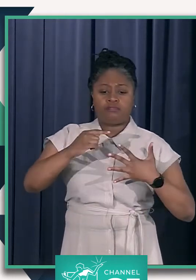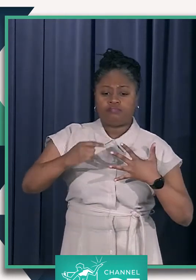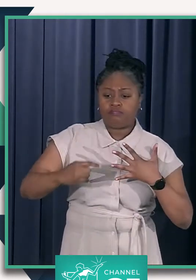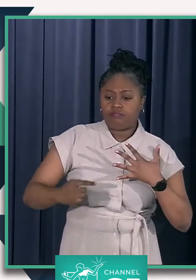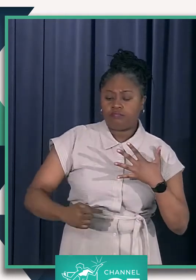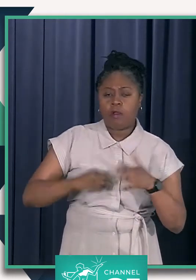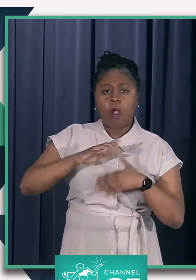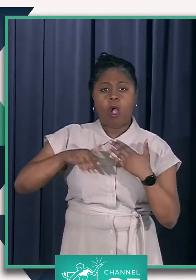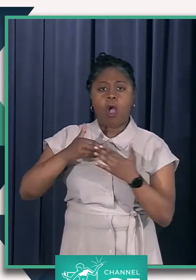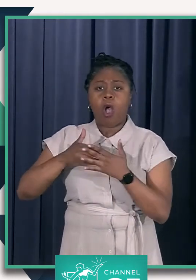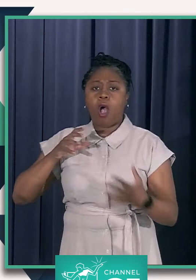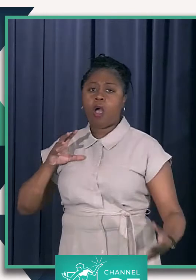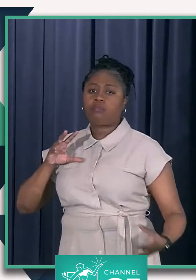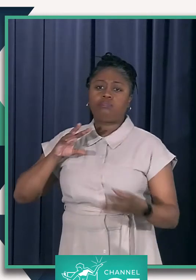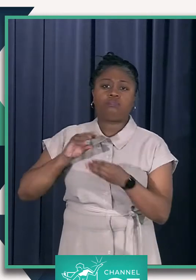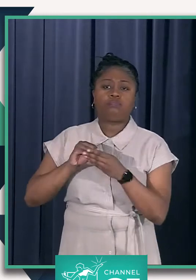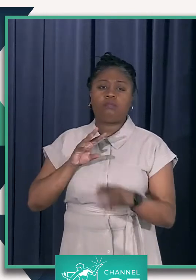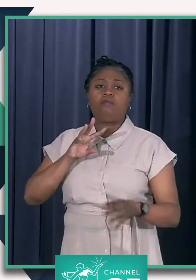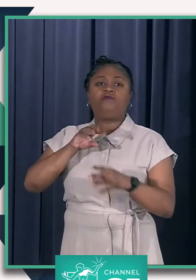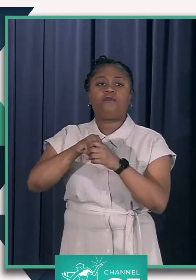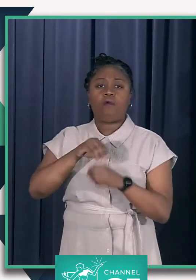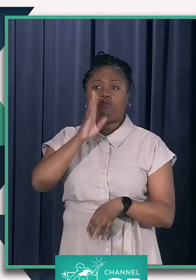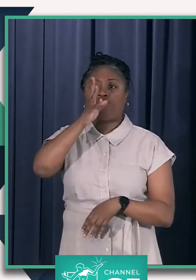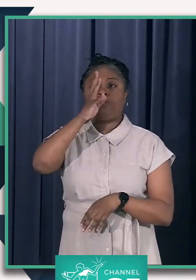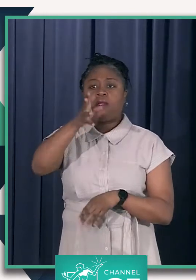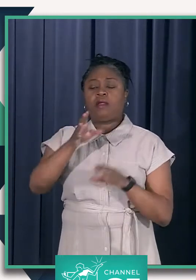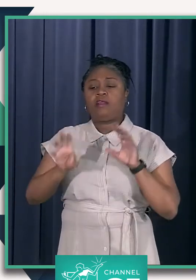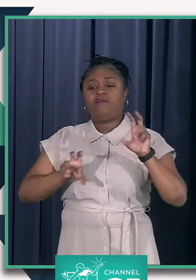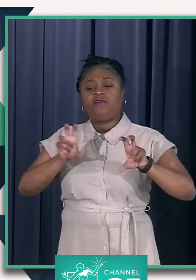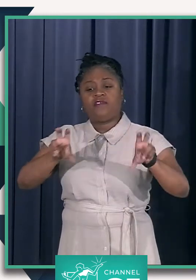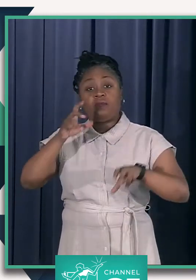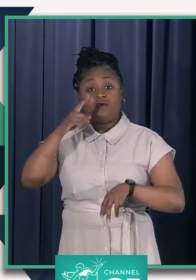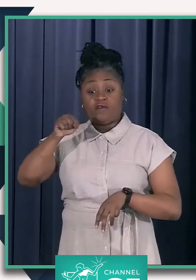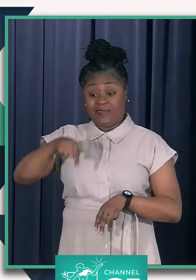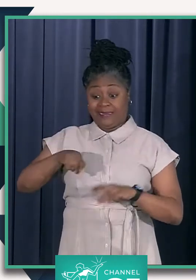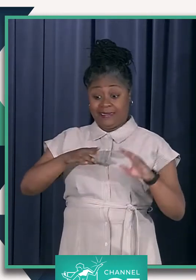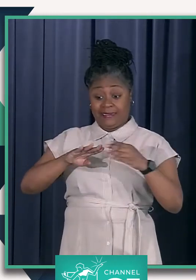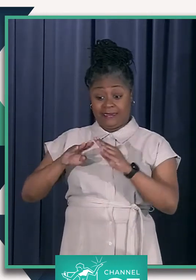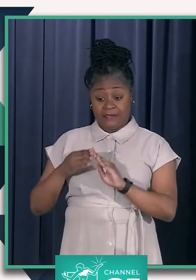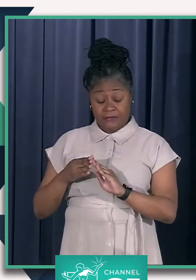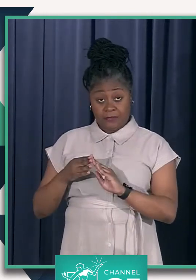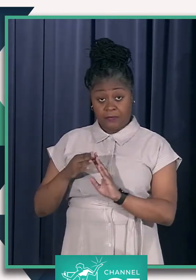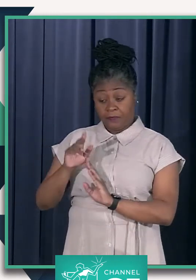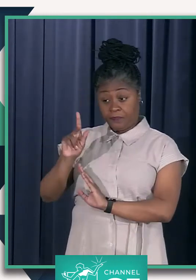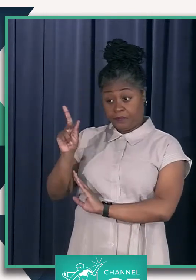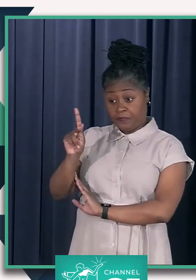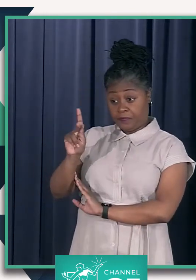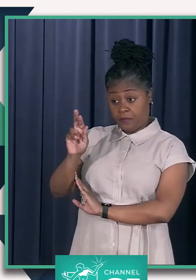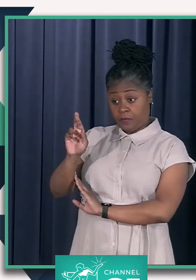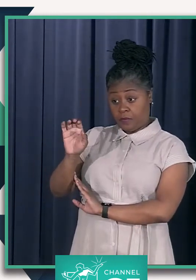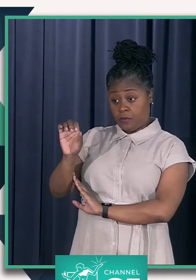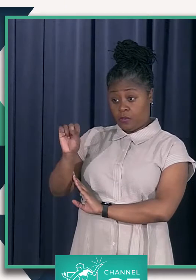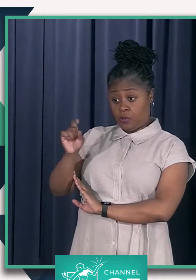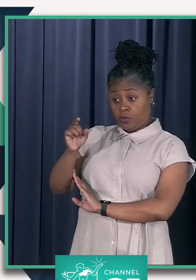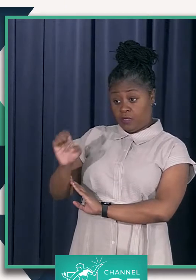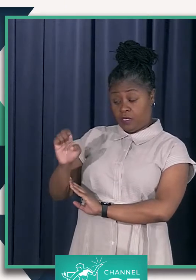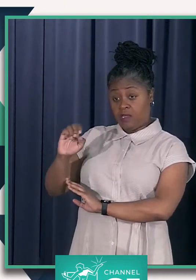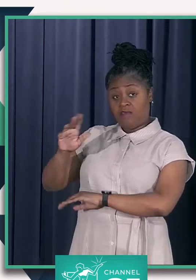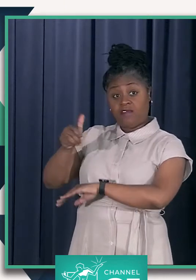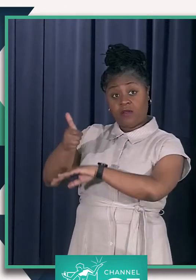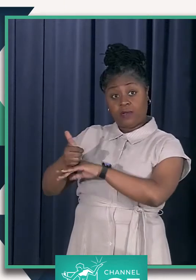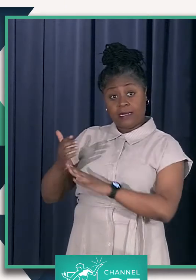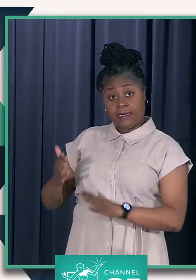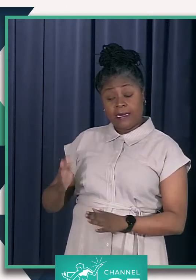significant investment for our city. At the Kresge Foundation, our mission is to expand opportunity in